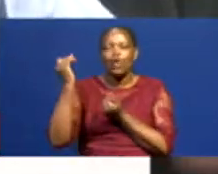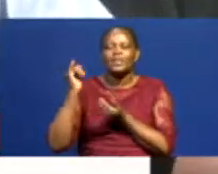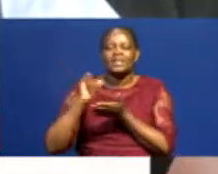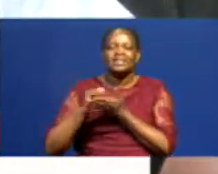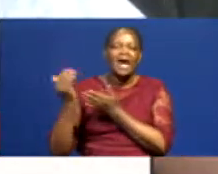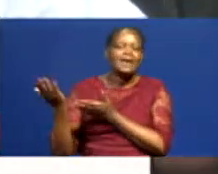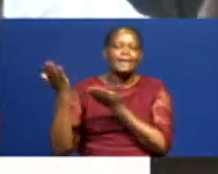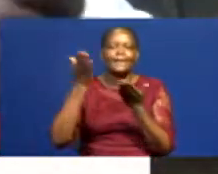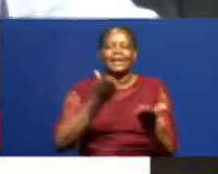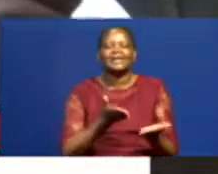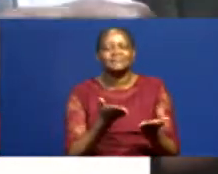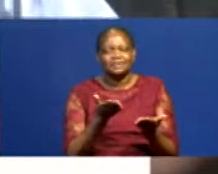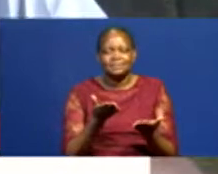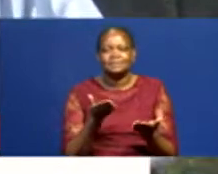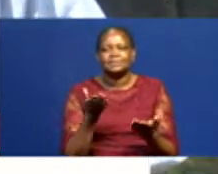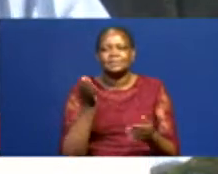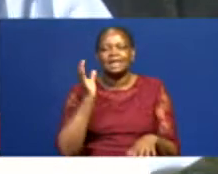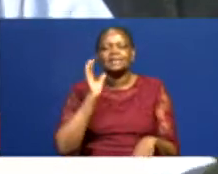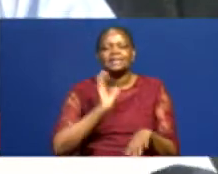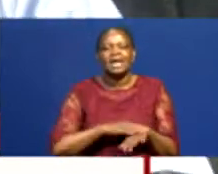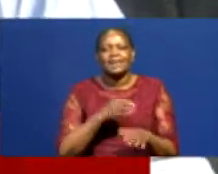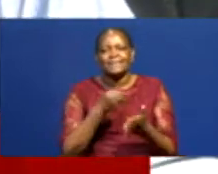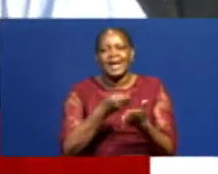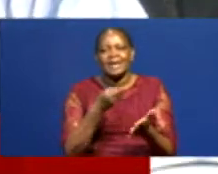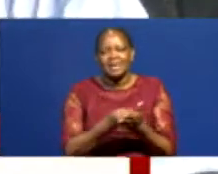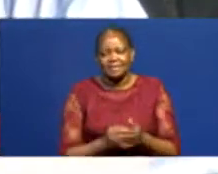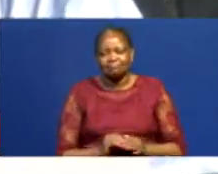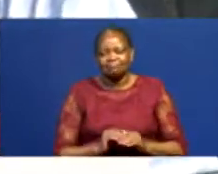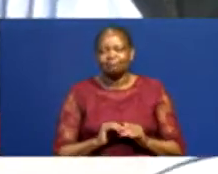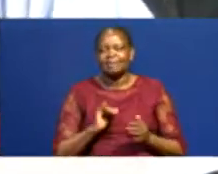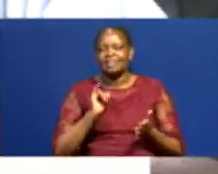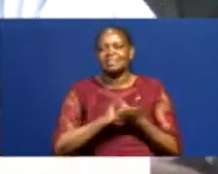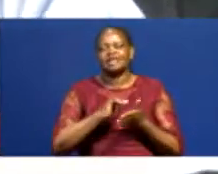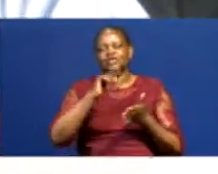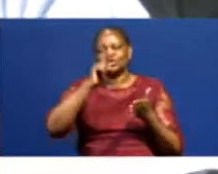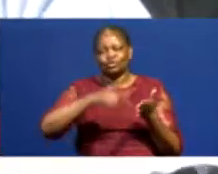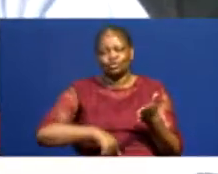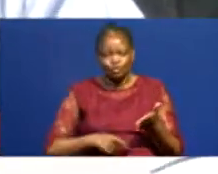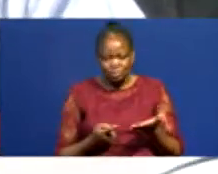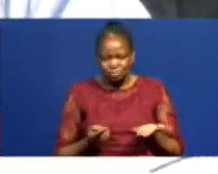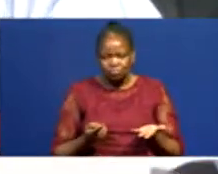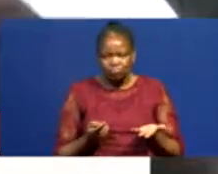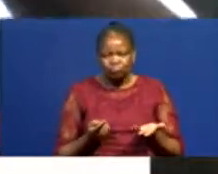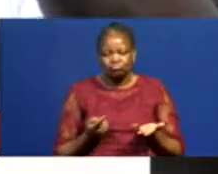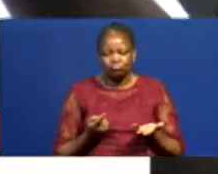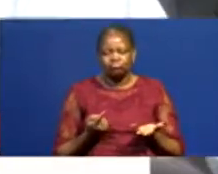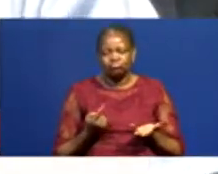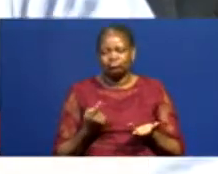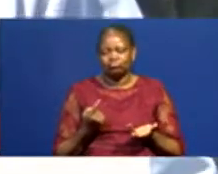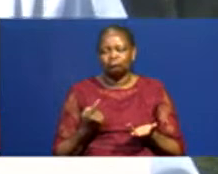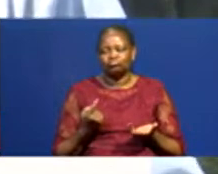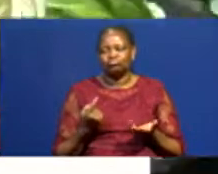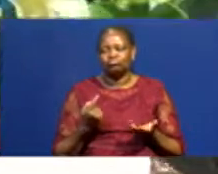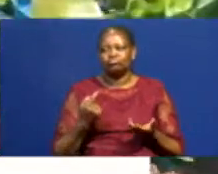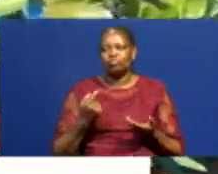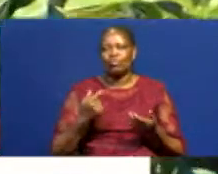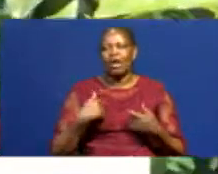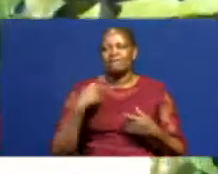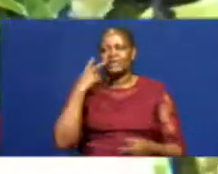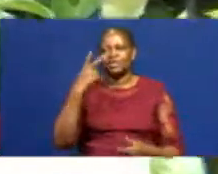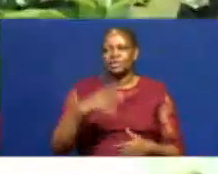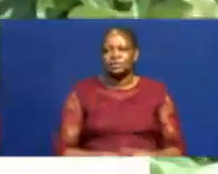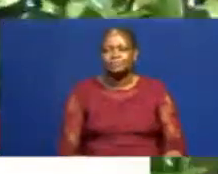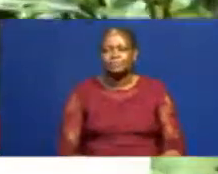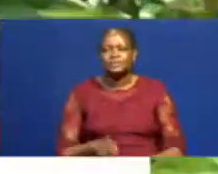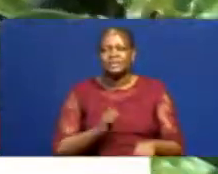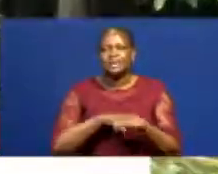here. We can get and some money. So that is exactly our vision and mission. Once